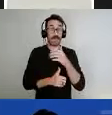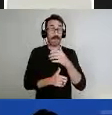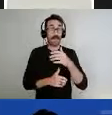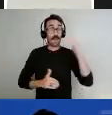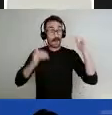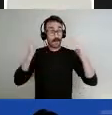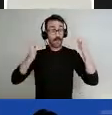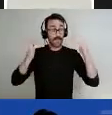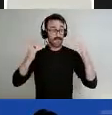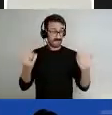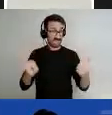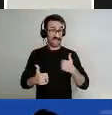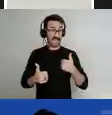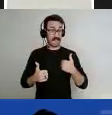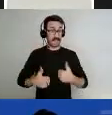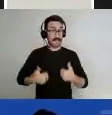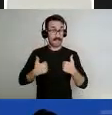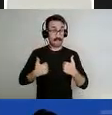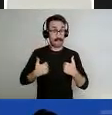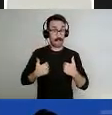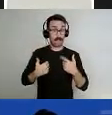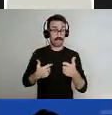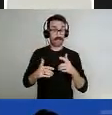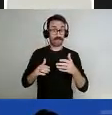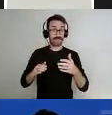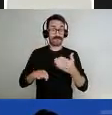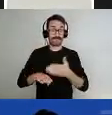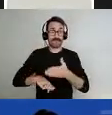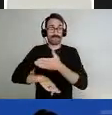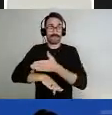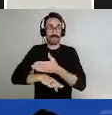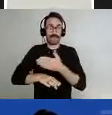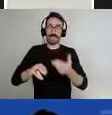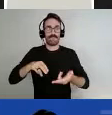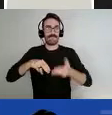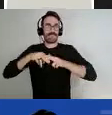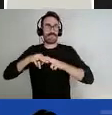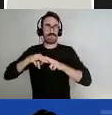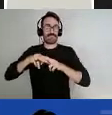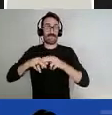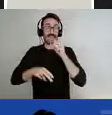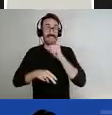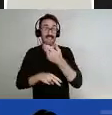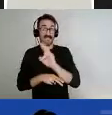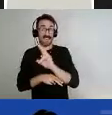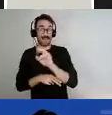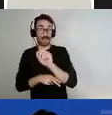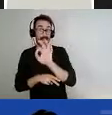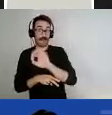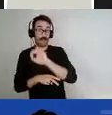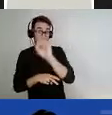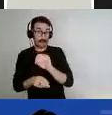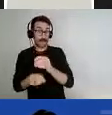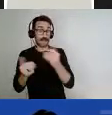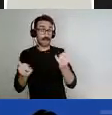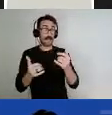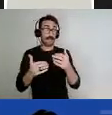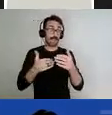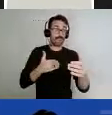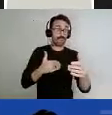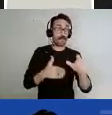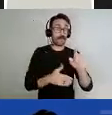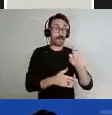Canada could increase from 17.5% as it was in 2019 to 23.6%